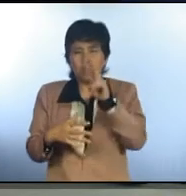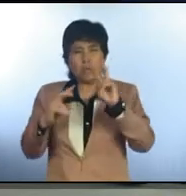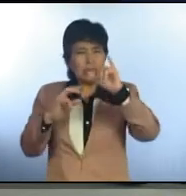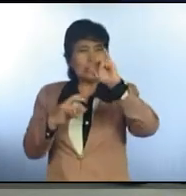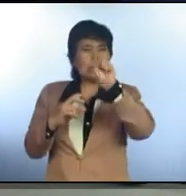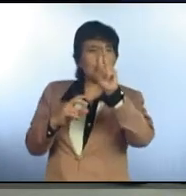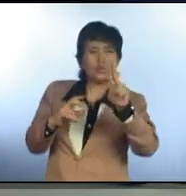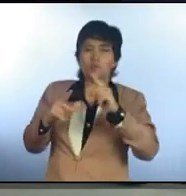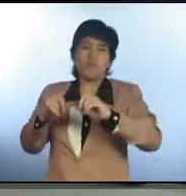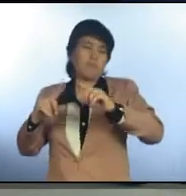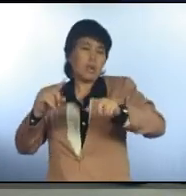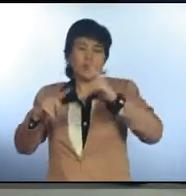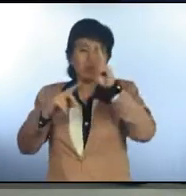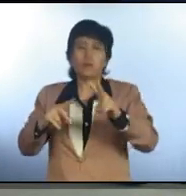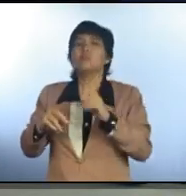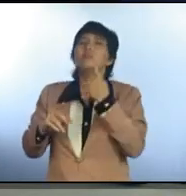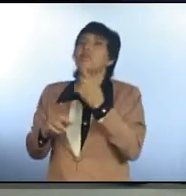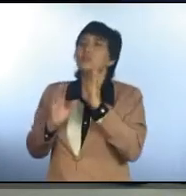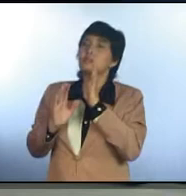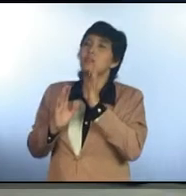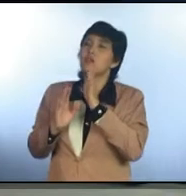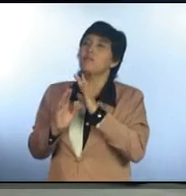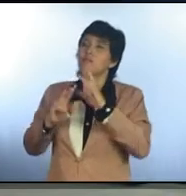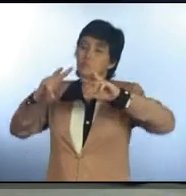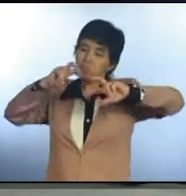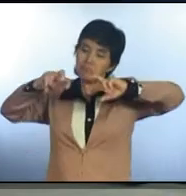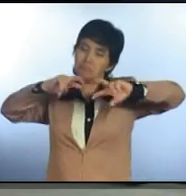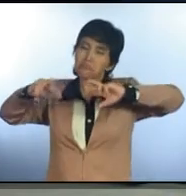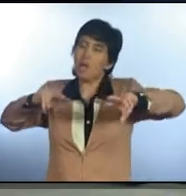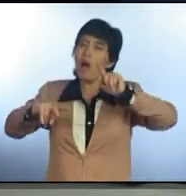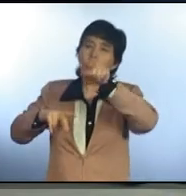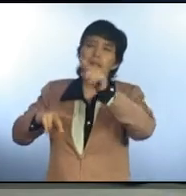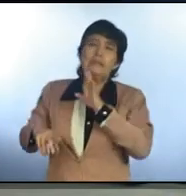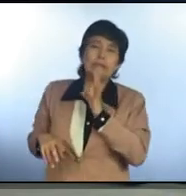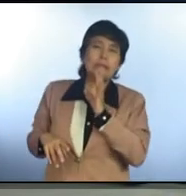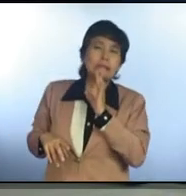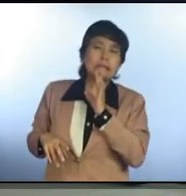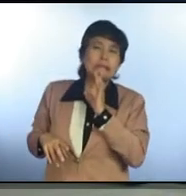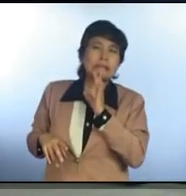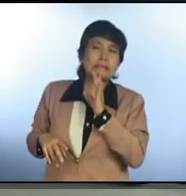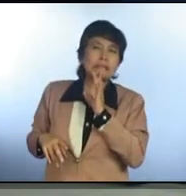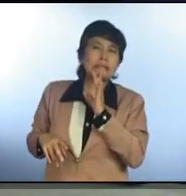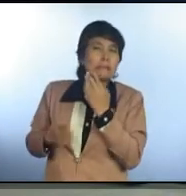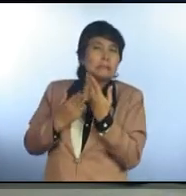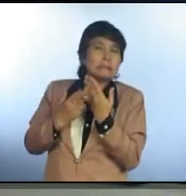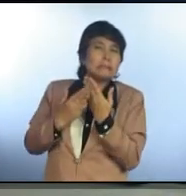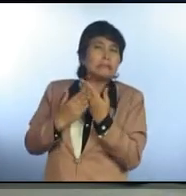issue related. You just look at a person talking and you start to analyze, is she talking well? Do I like